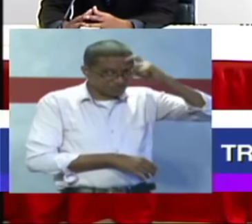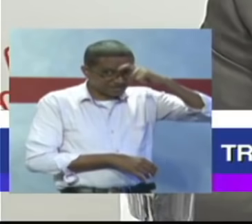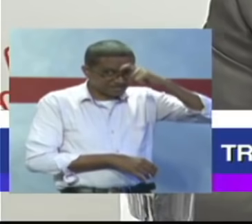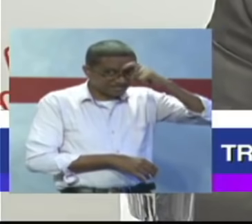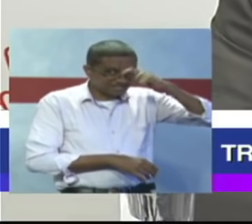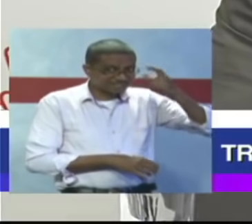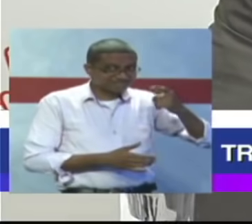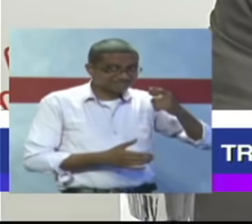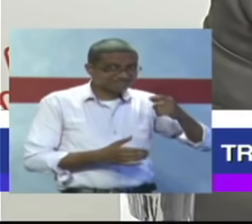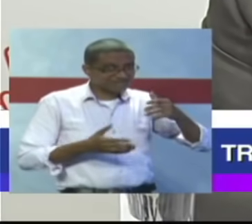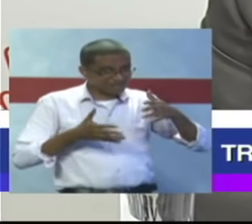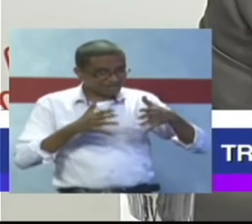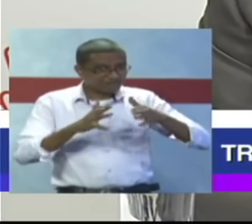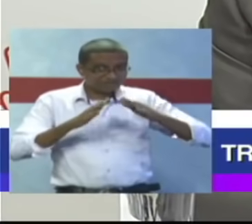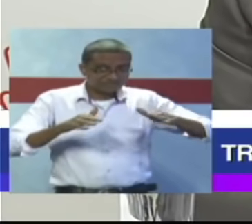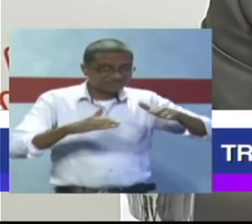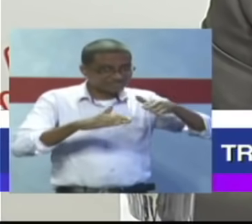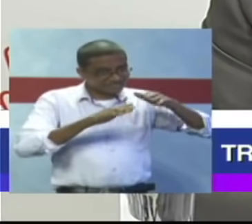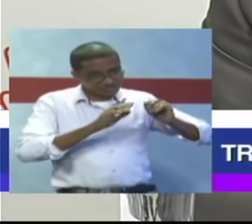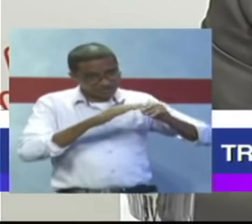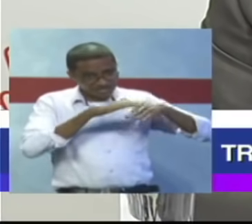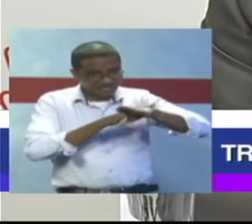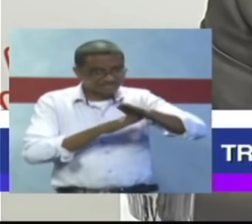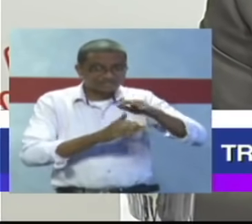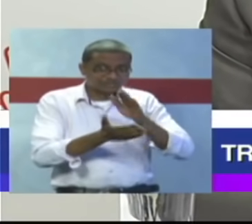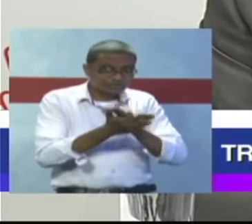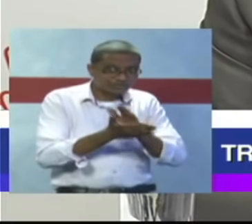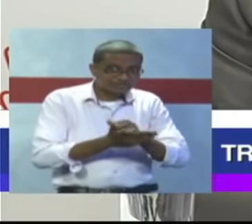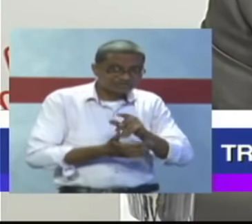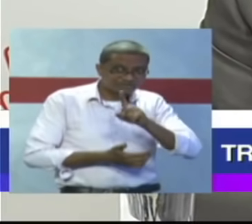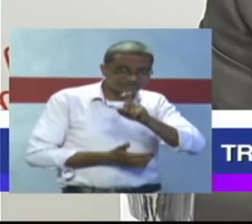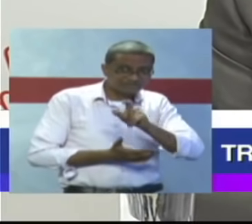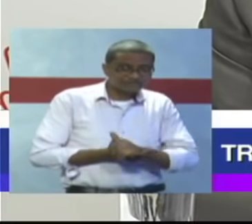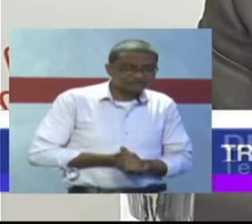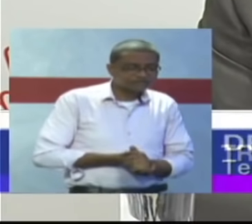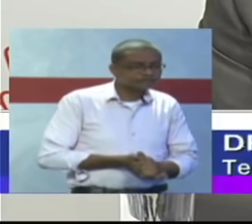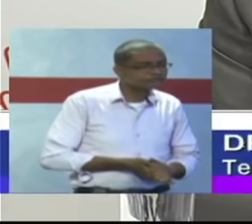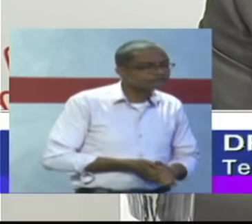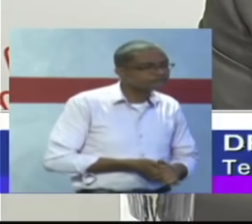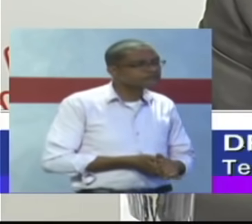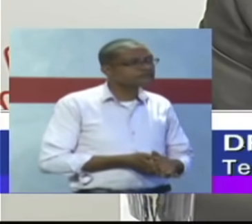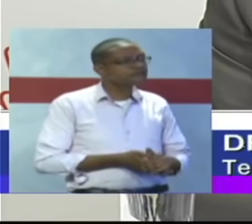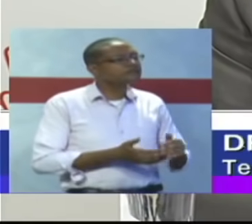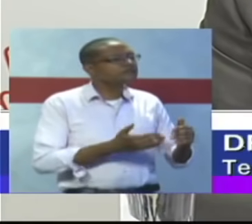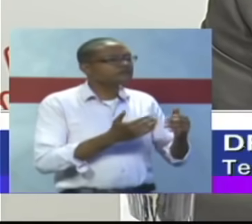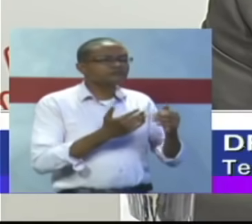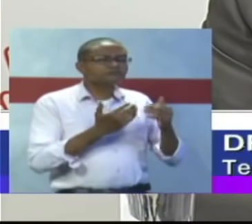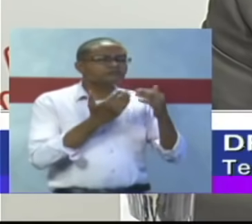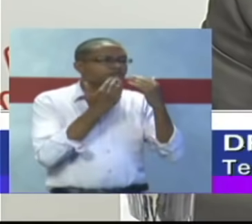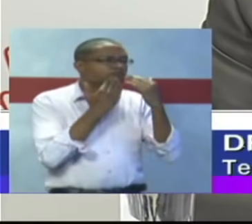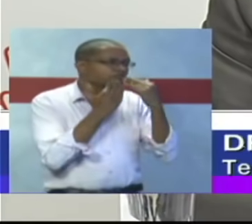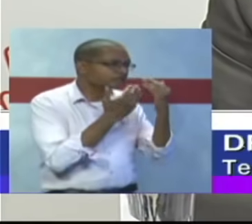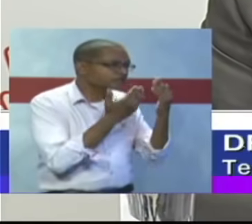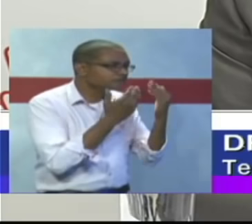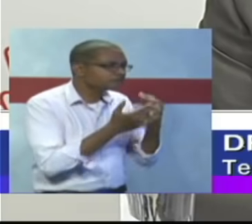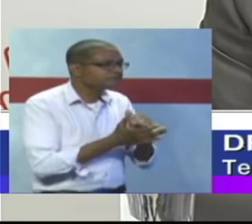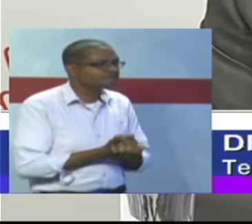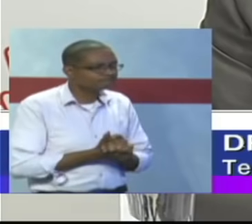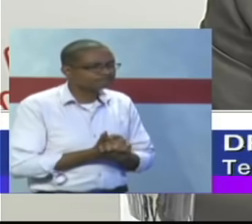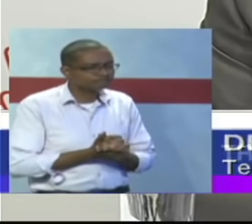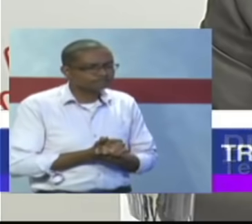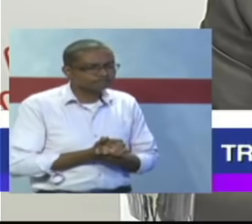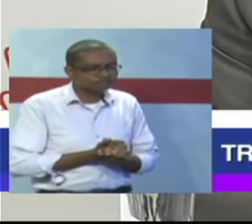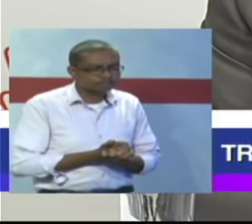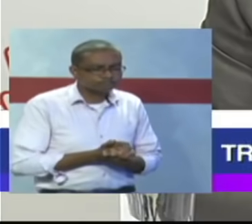Dr. Hines. Okay, thank you for the questions. At this point, the criteria for doing sequencing include a number of things.